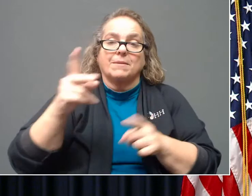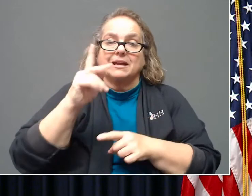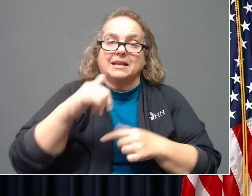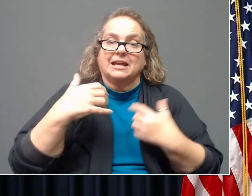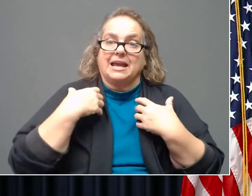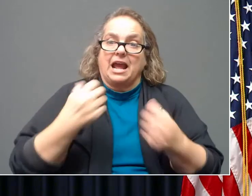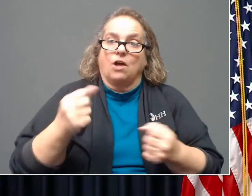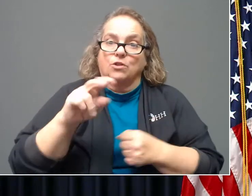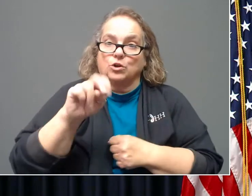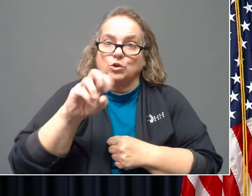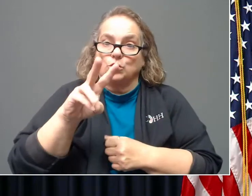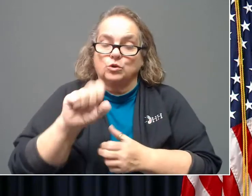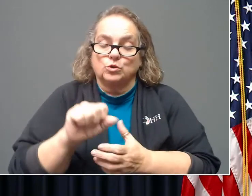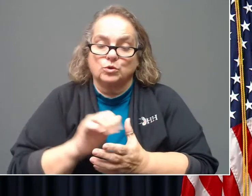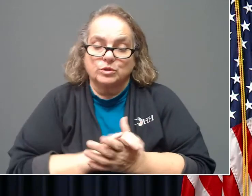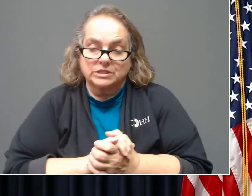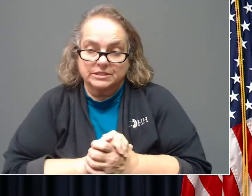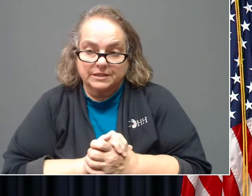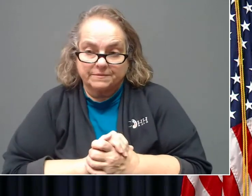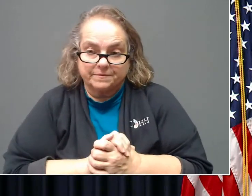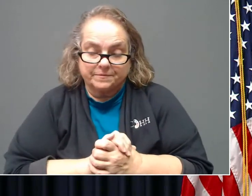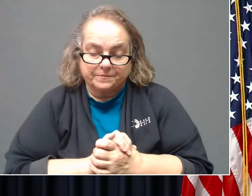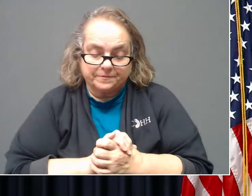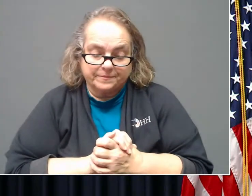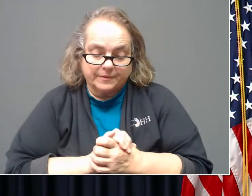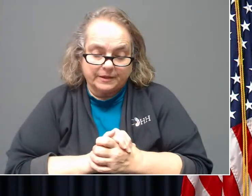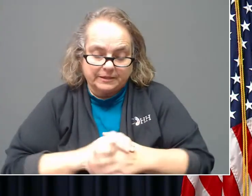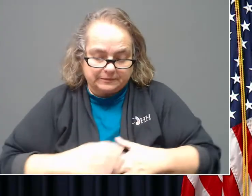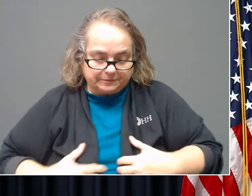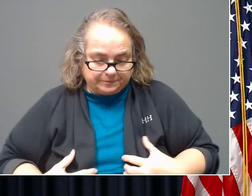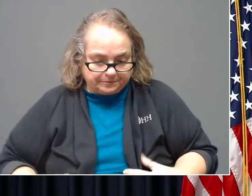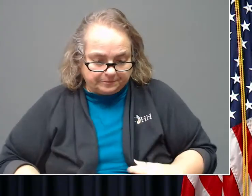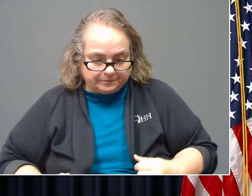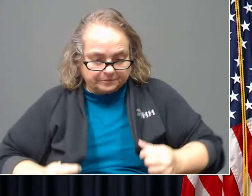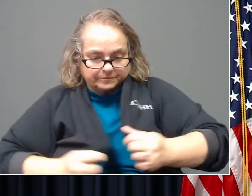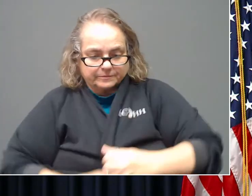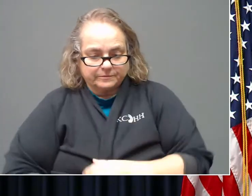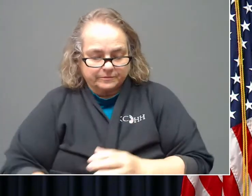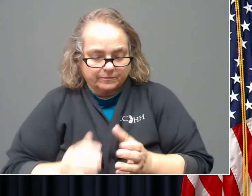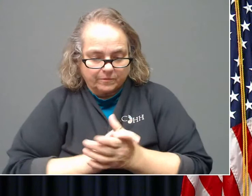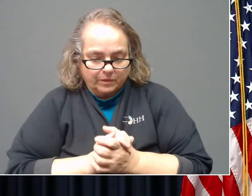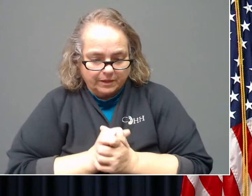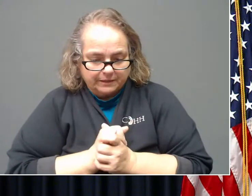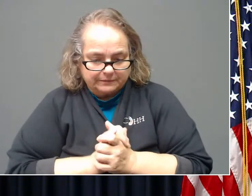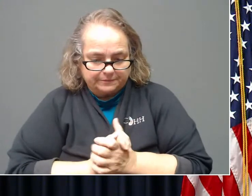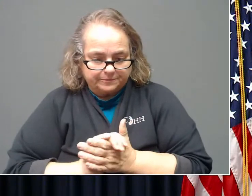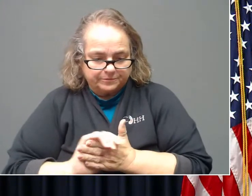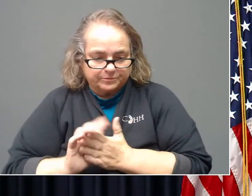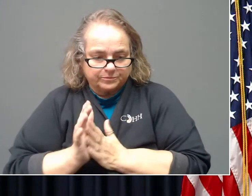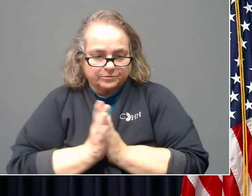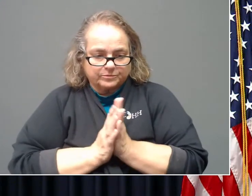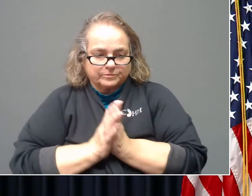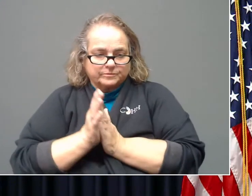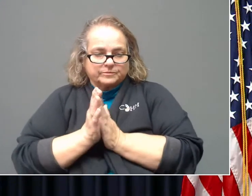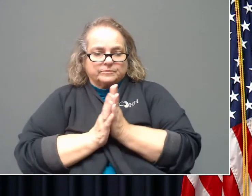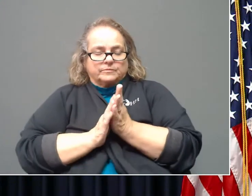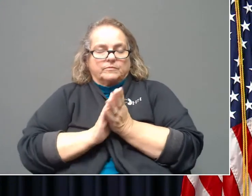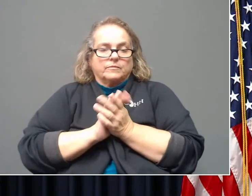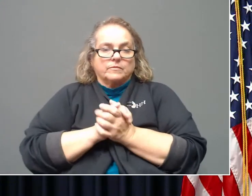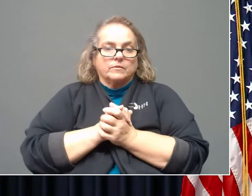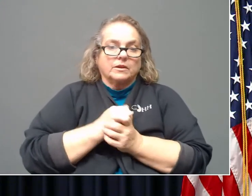Hi, Governor. So I want to just go a little deeper with the potential vaccinating our